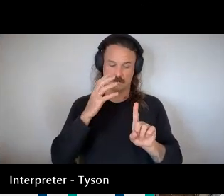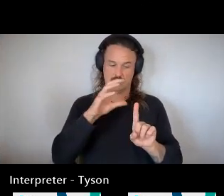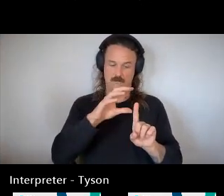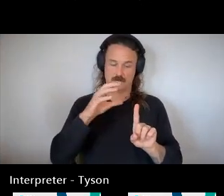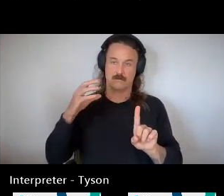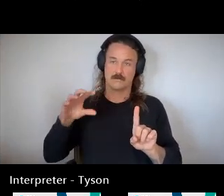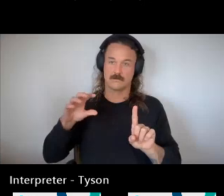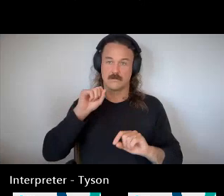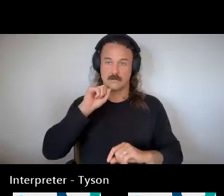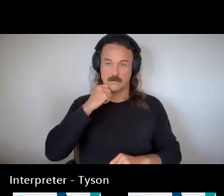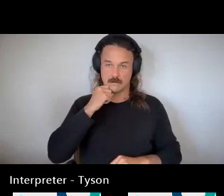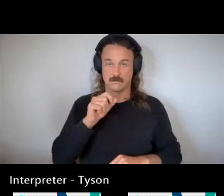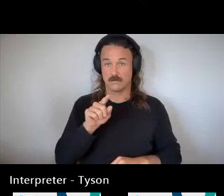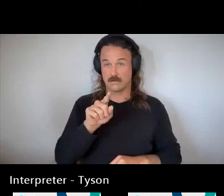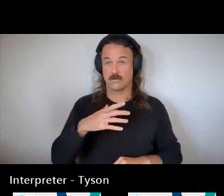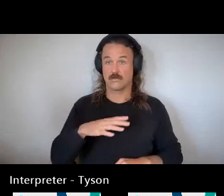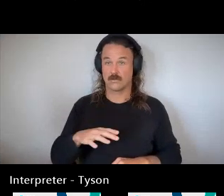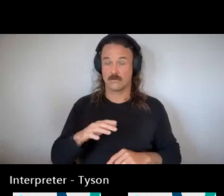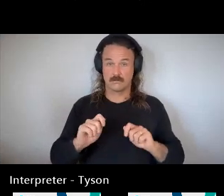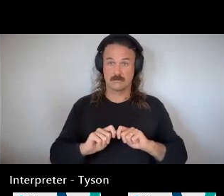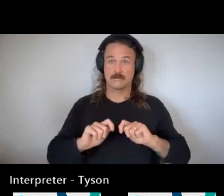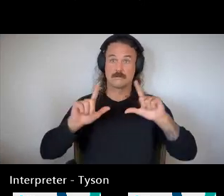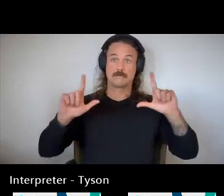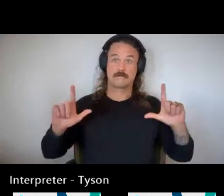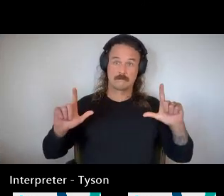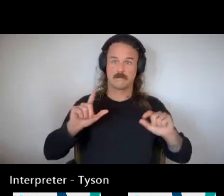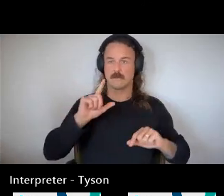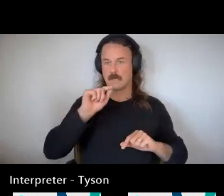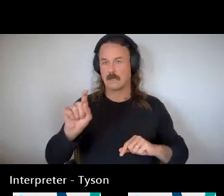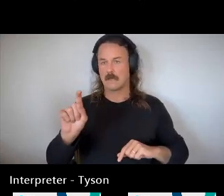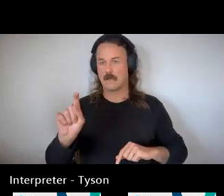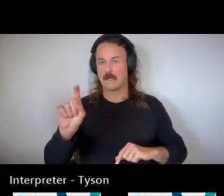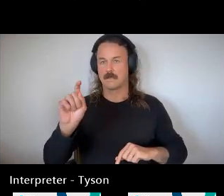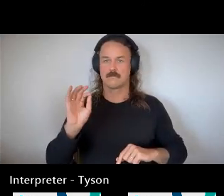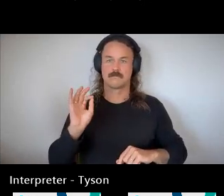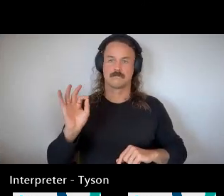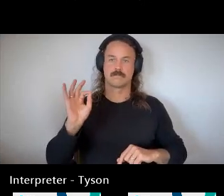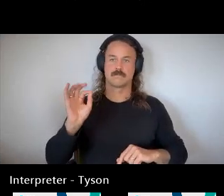you can make them bigger compared to the shared screen.